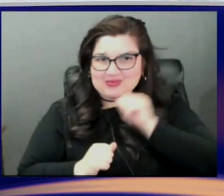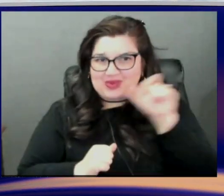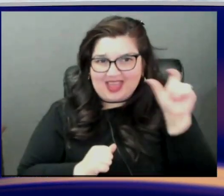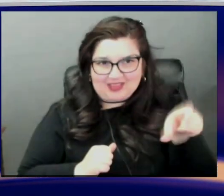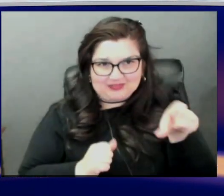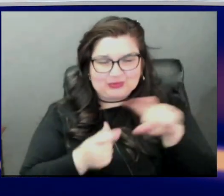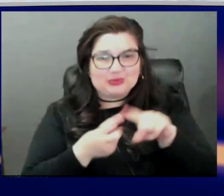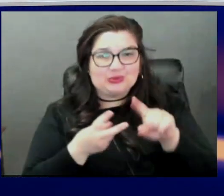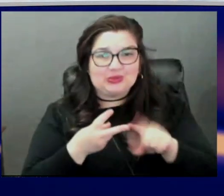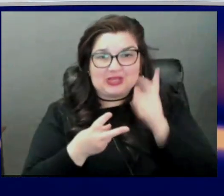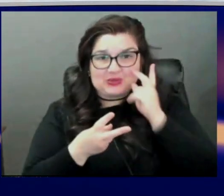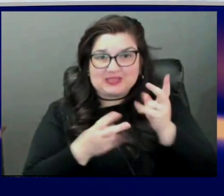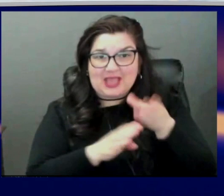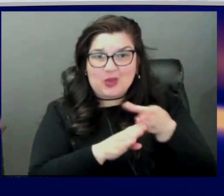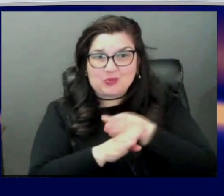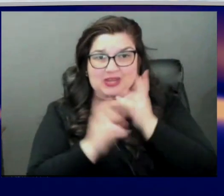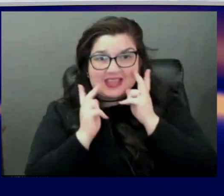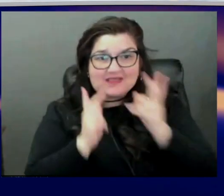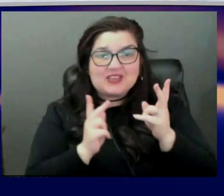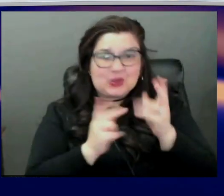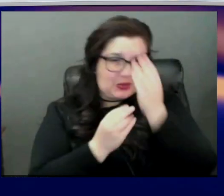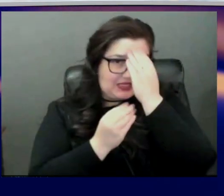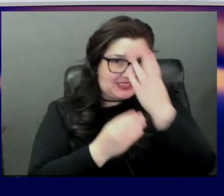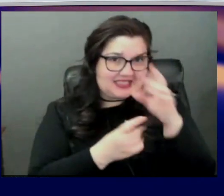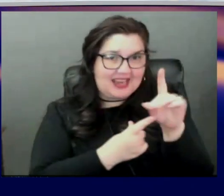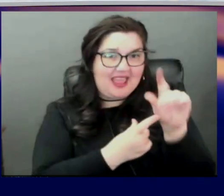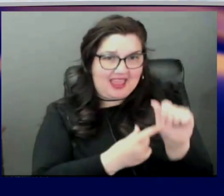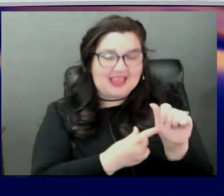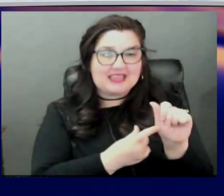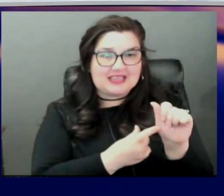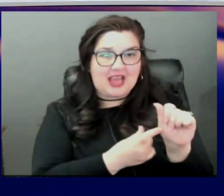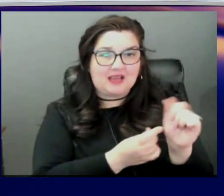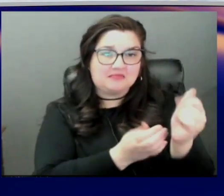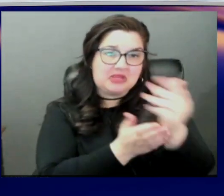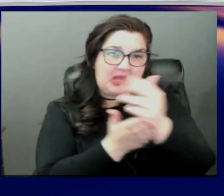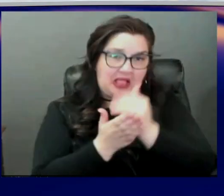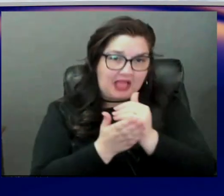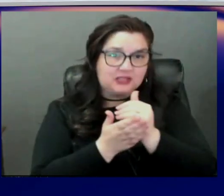already previewing our data. This is what our collection looks like. We could do a list or a grid.